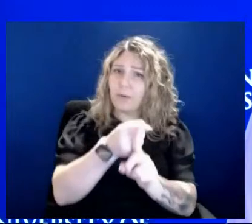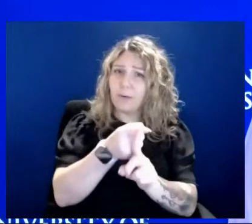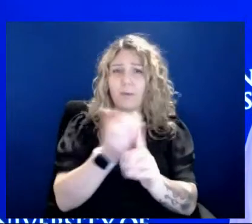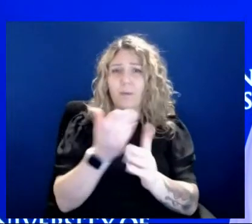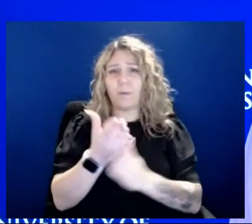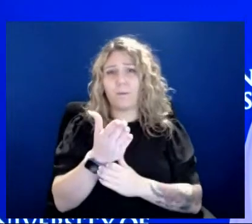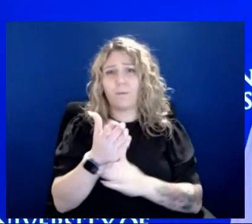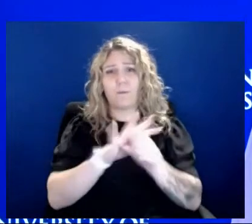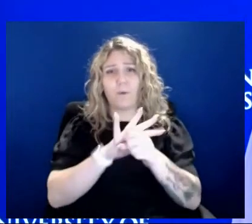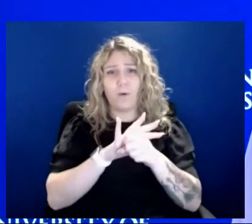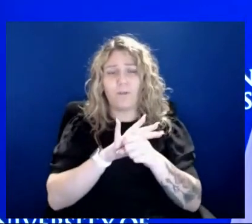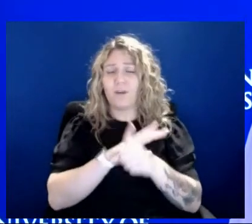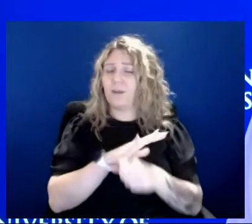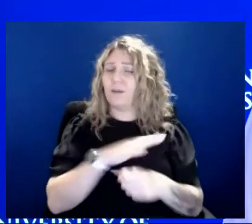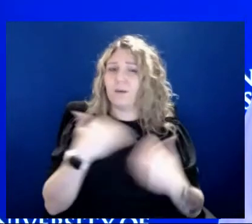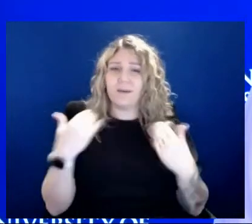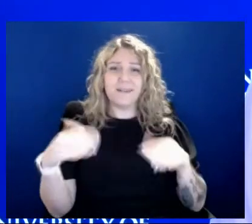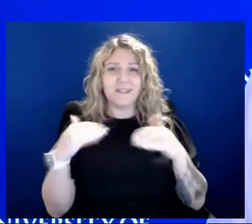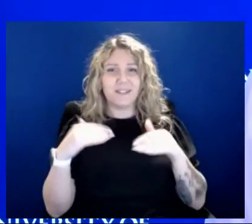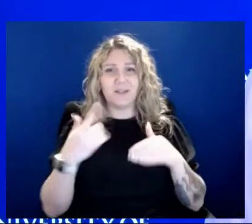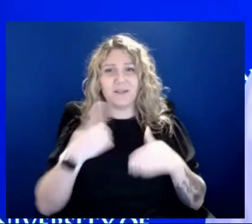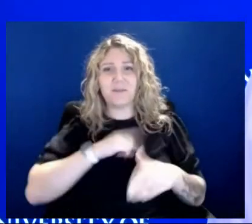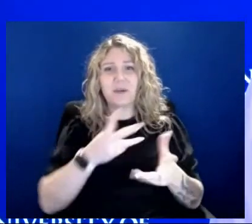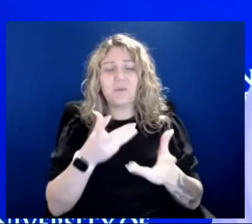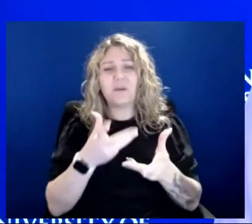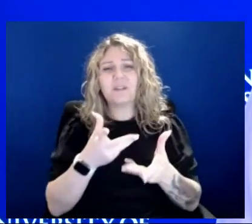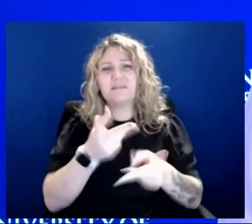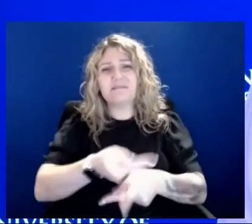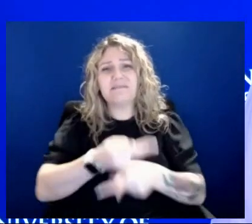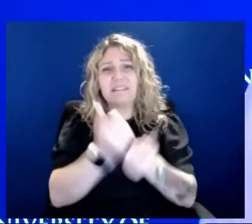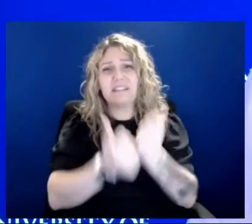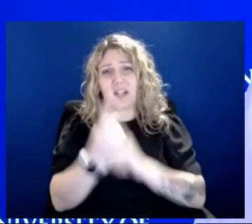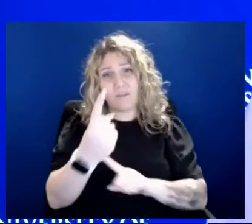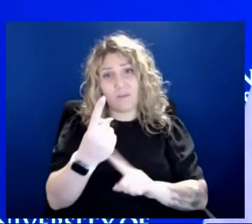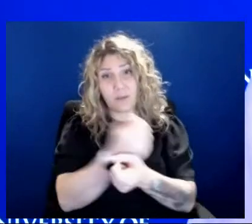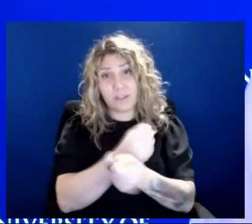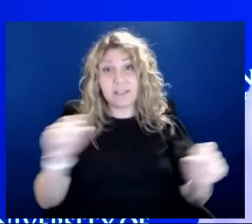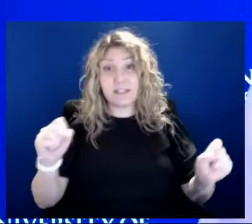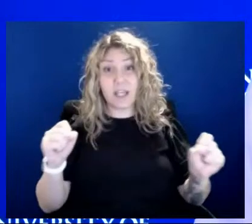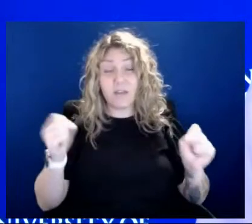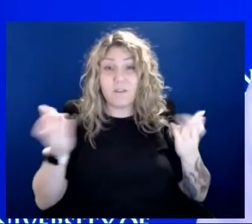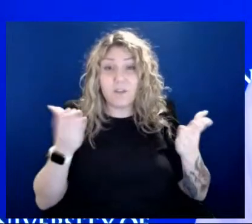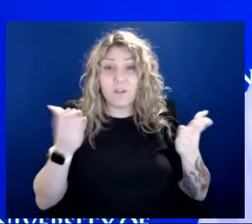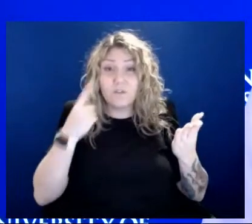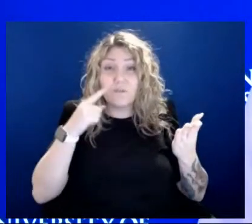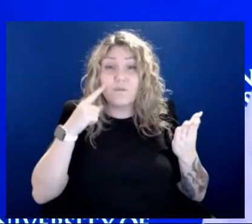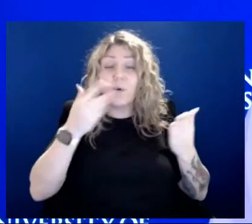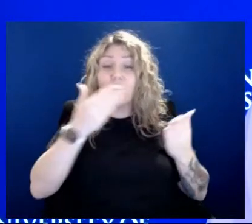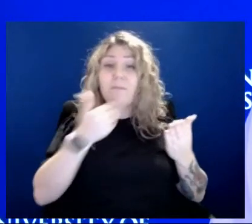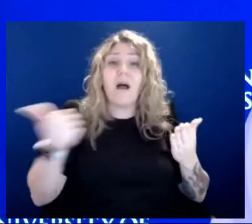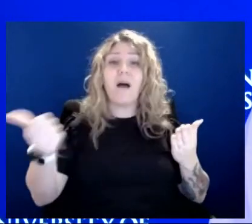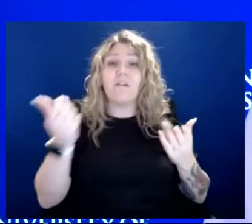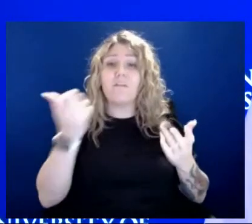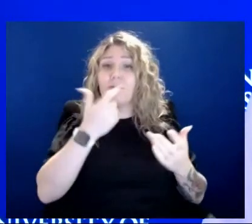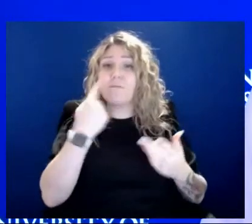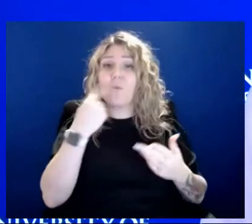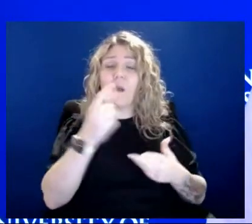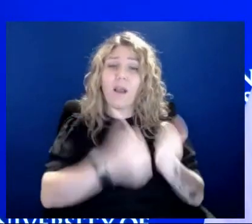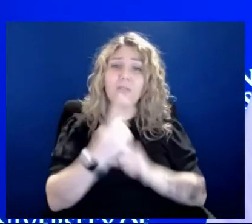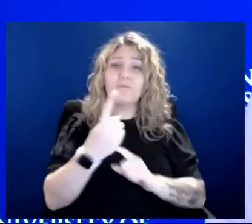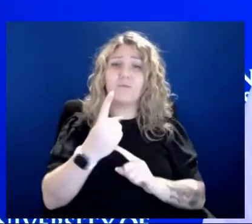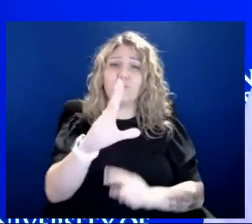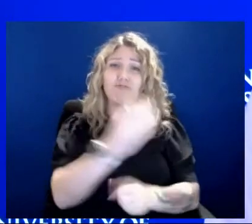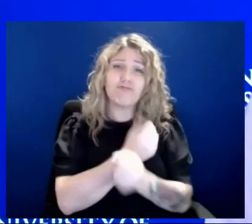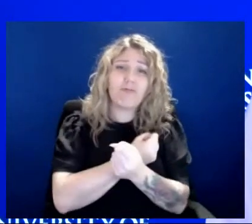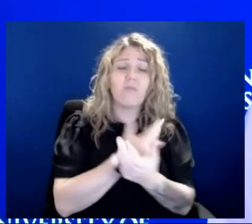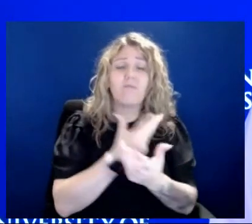the pandemic. We want to keep everybody safe. That serves better for everybody, for you, for your loved ones. Please continue